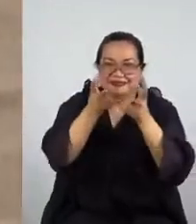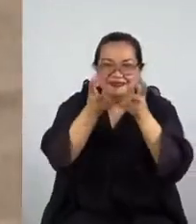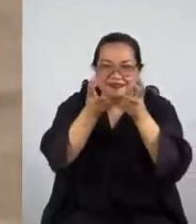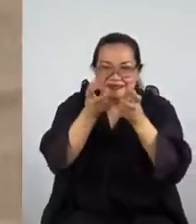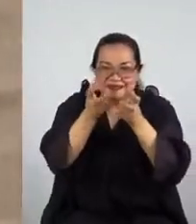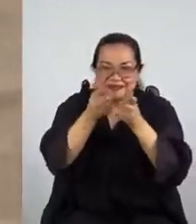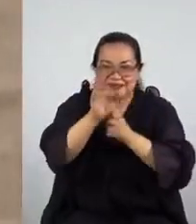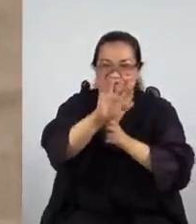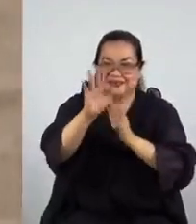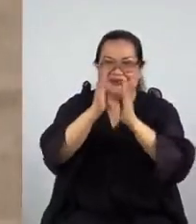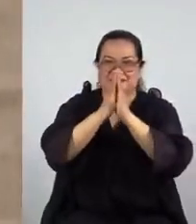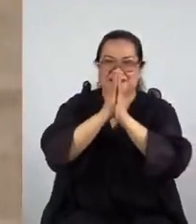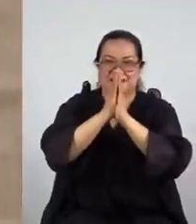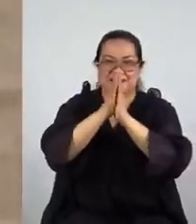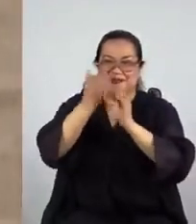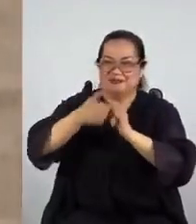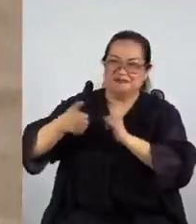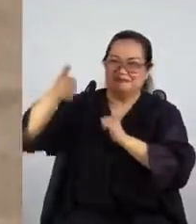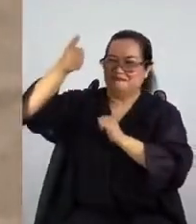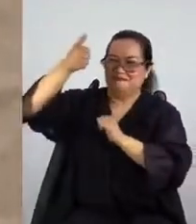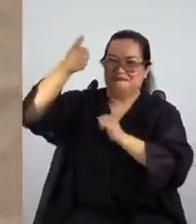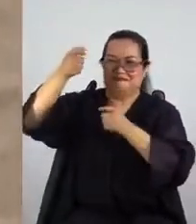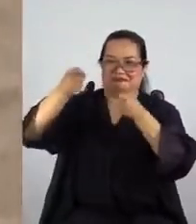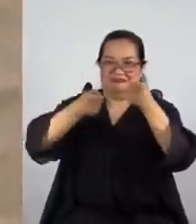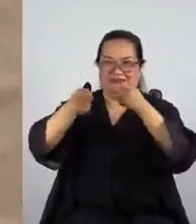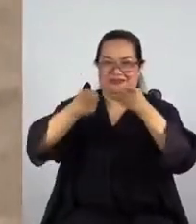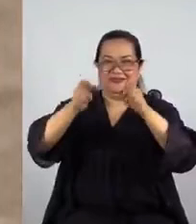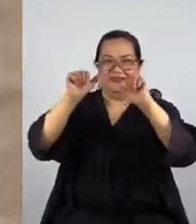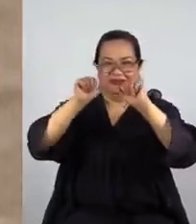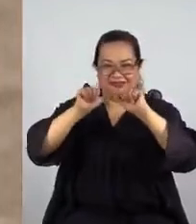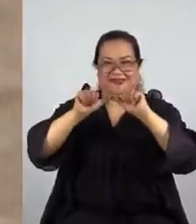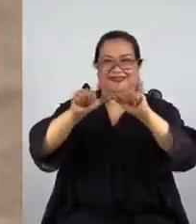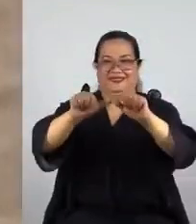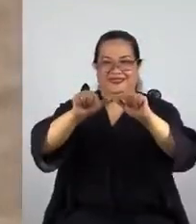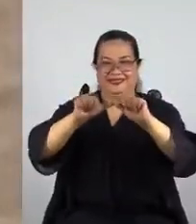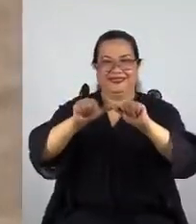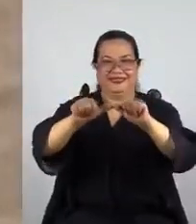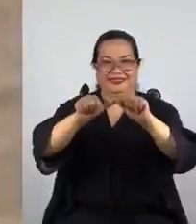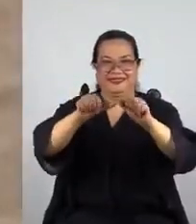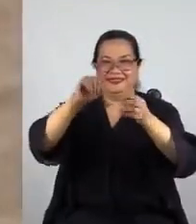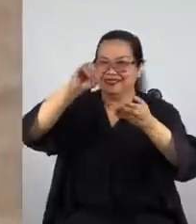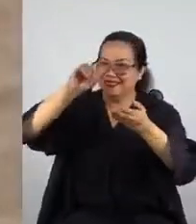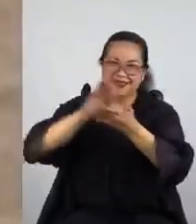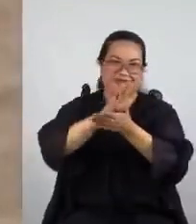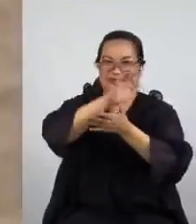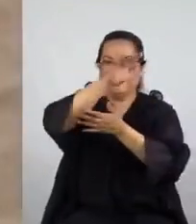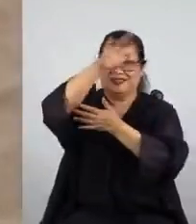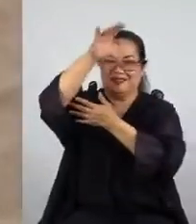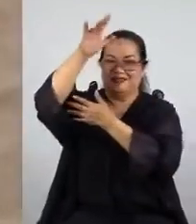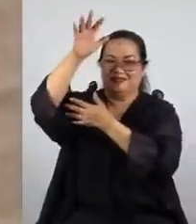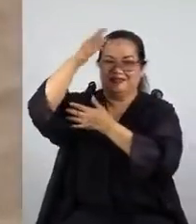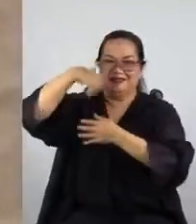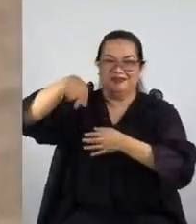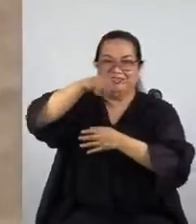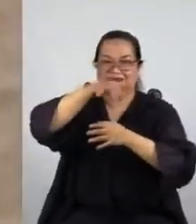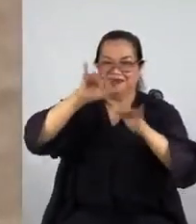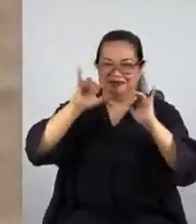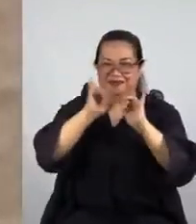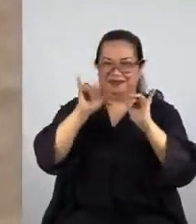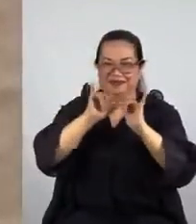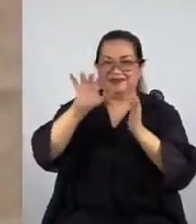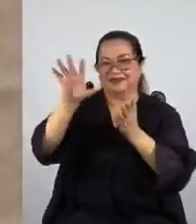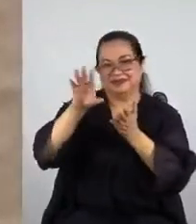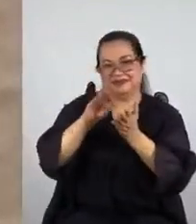prayers, sovereignly ruling still in glory. We will go through the same life pattern